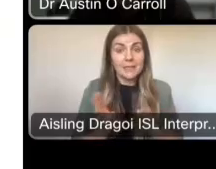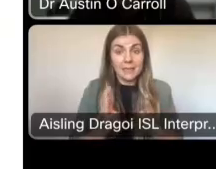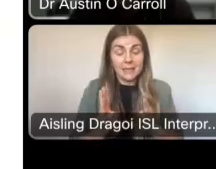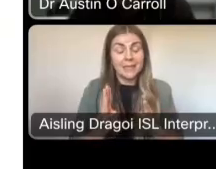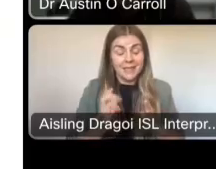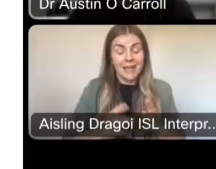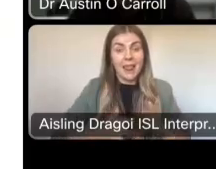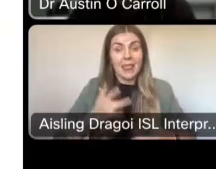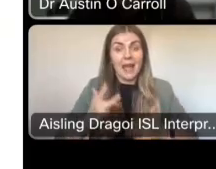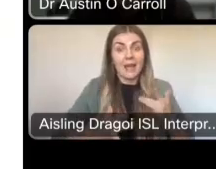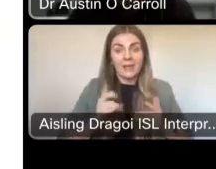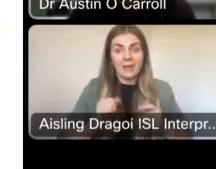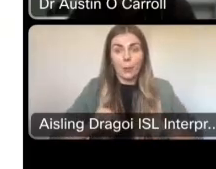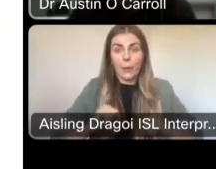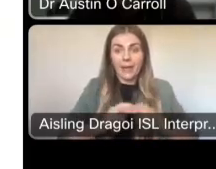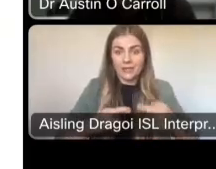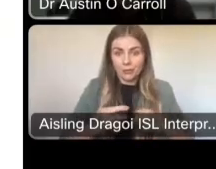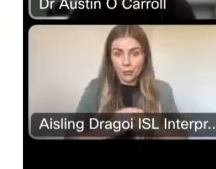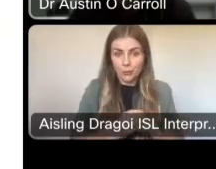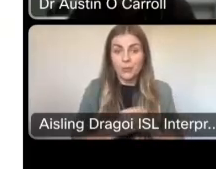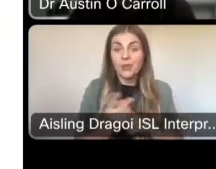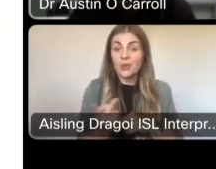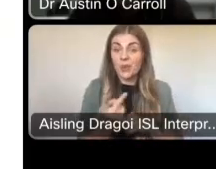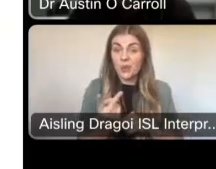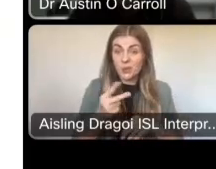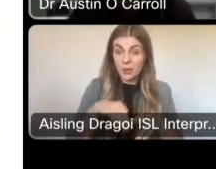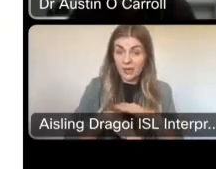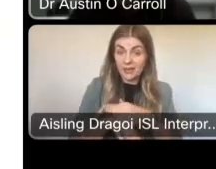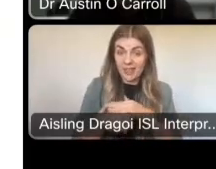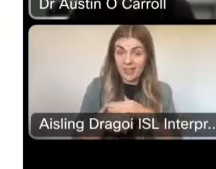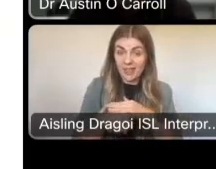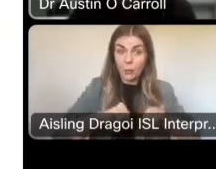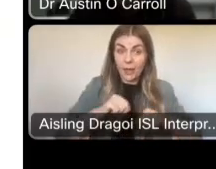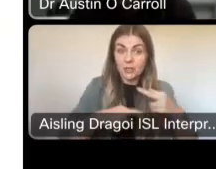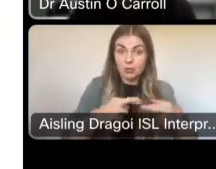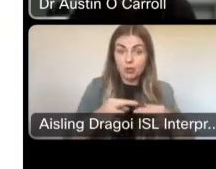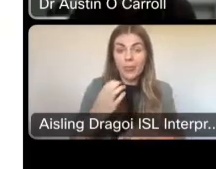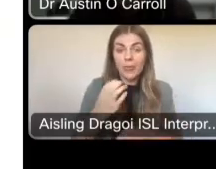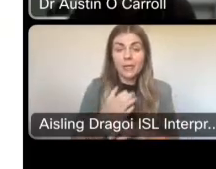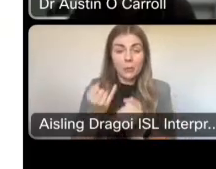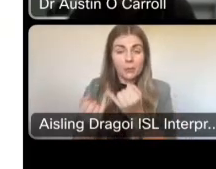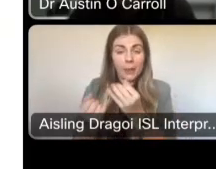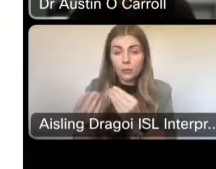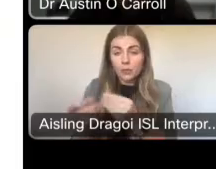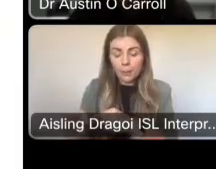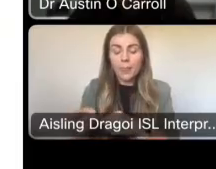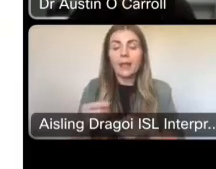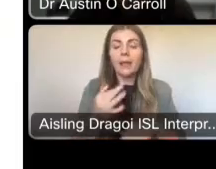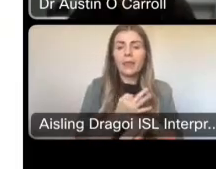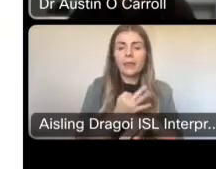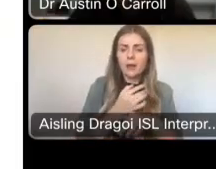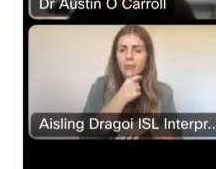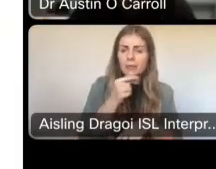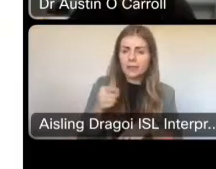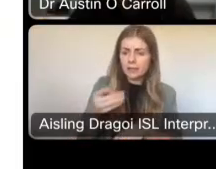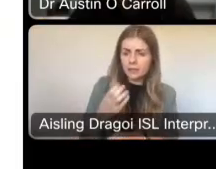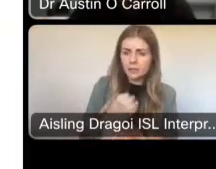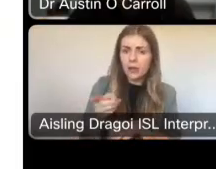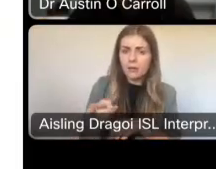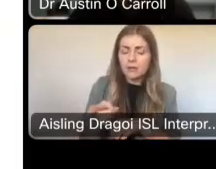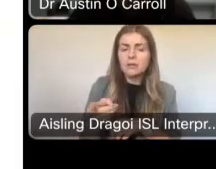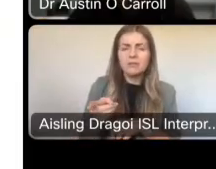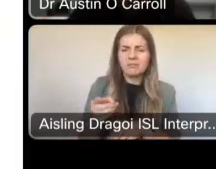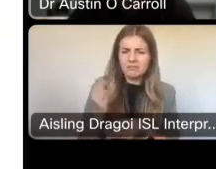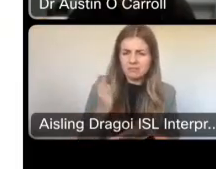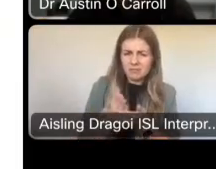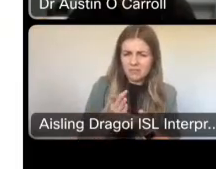waiting room. Anyway, they were in the waiting room, and the child was playing with something in the corner. And the father turned to the child and said, "Stop doing